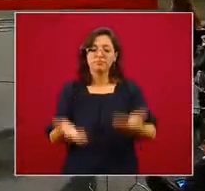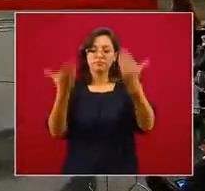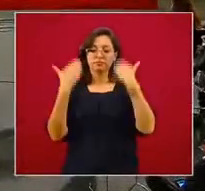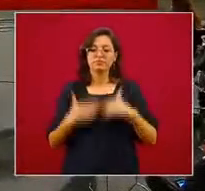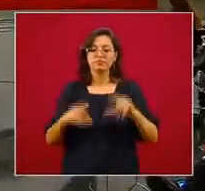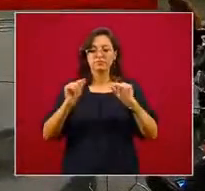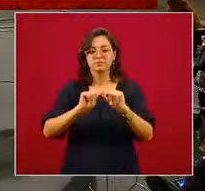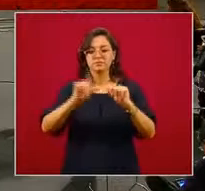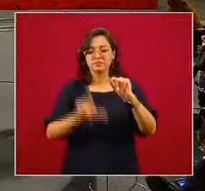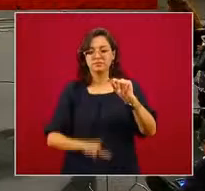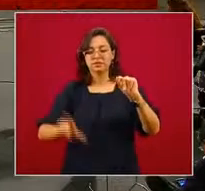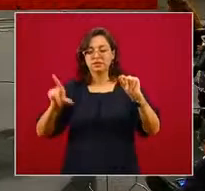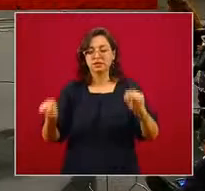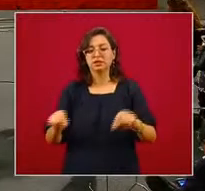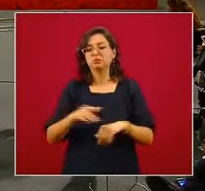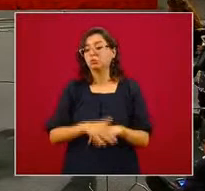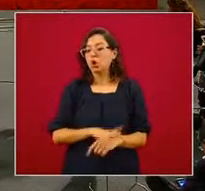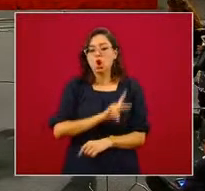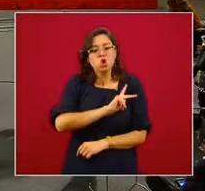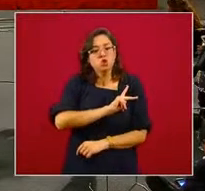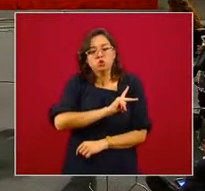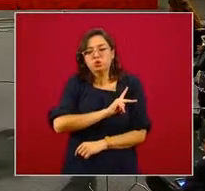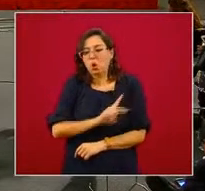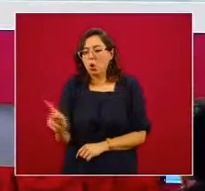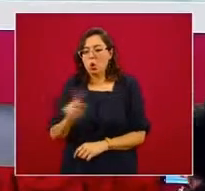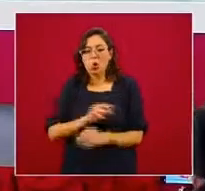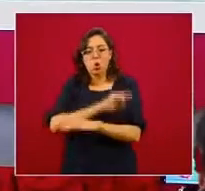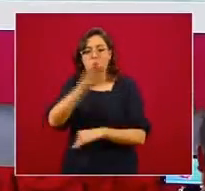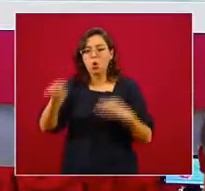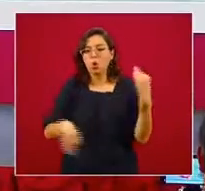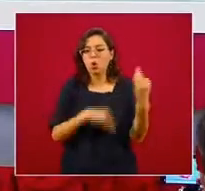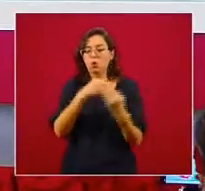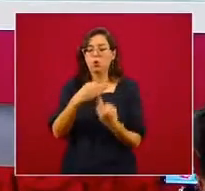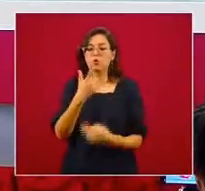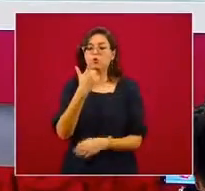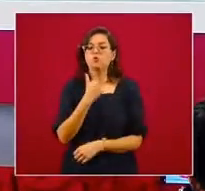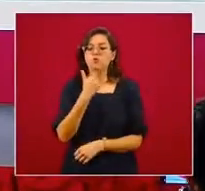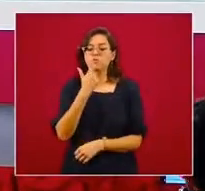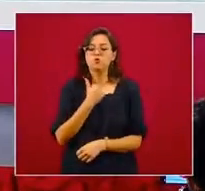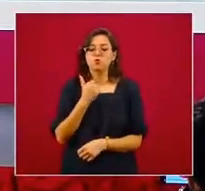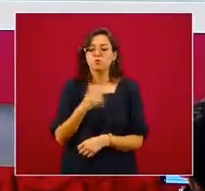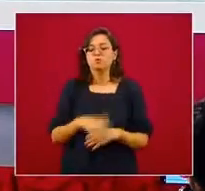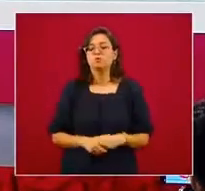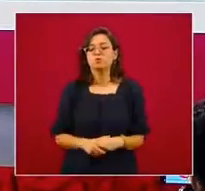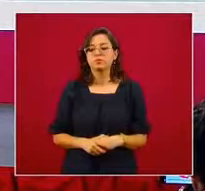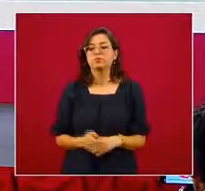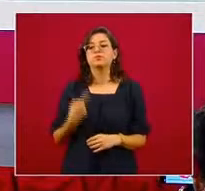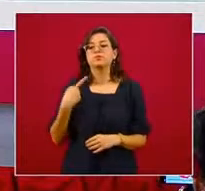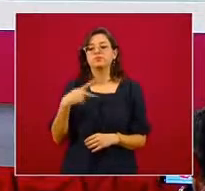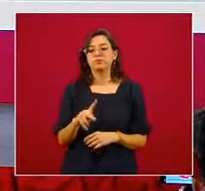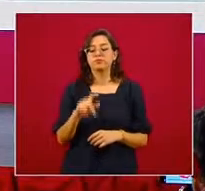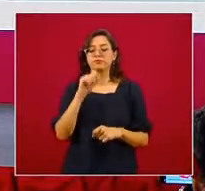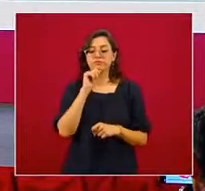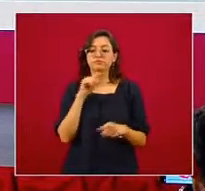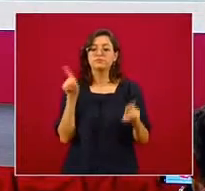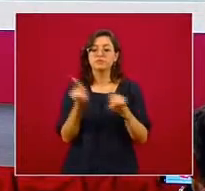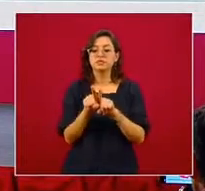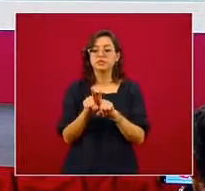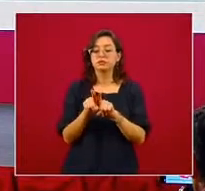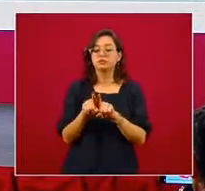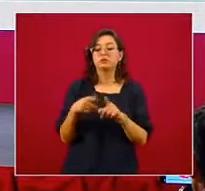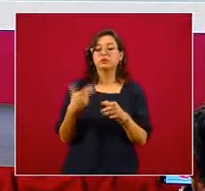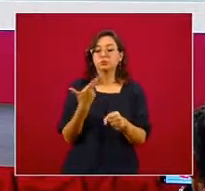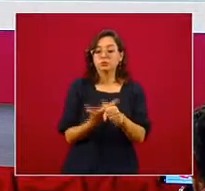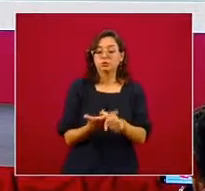This is the national map. It's fully red, but it has a singularity.